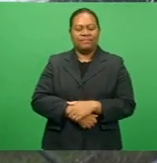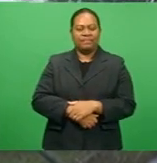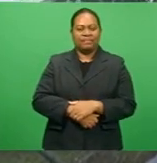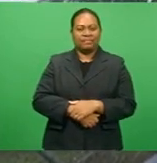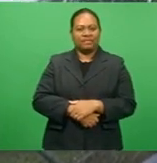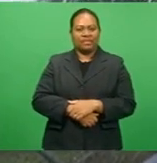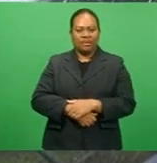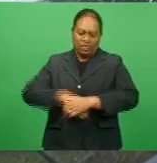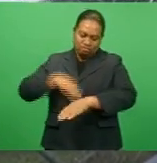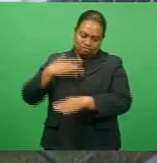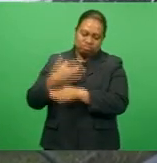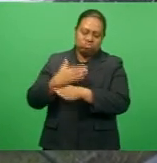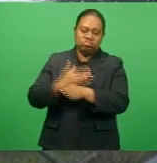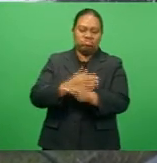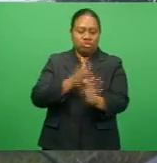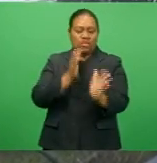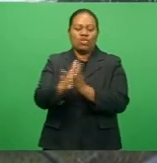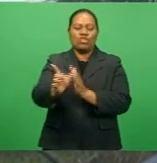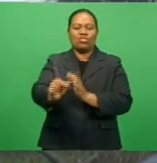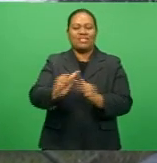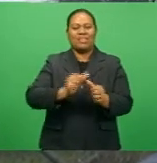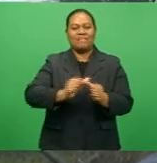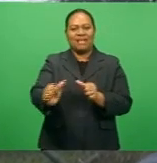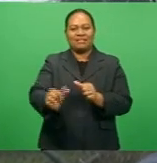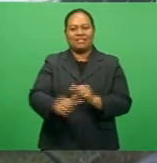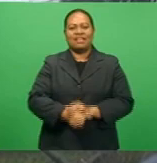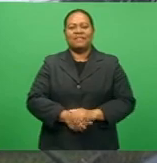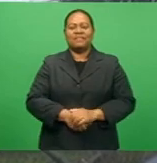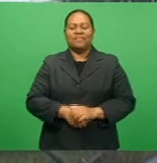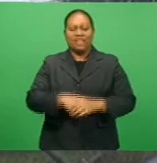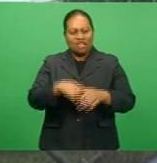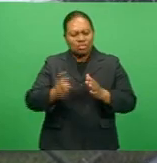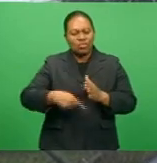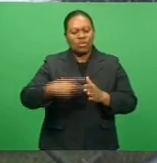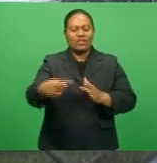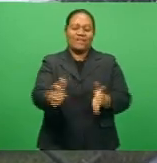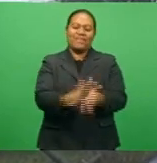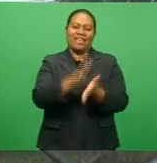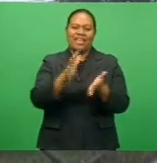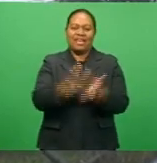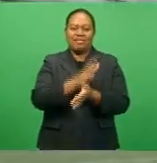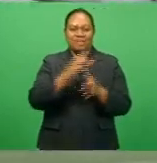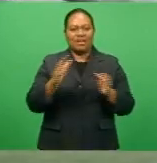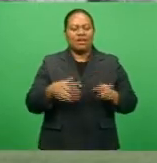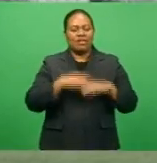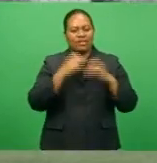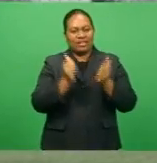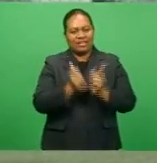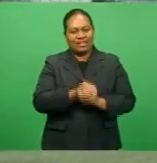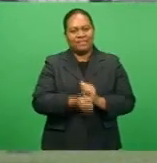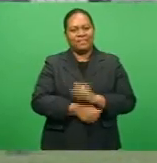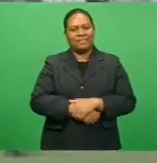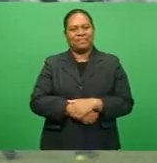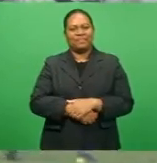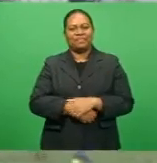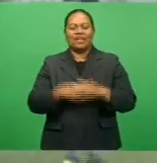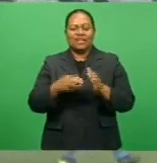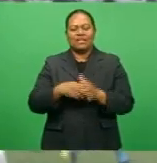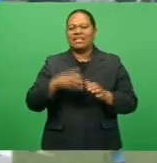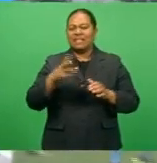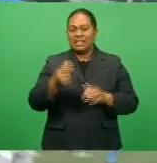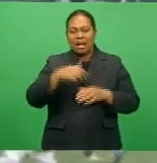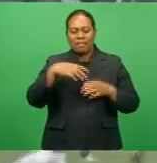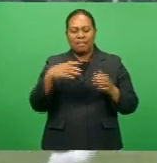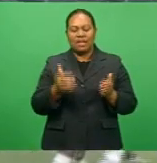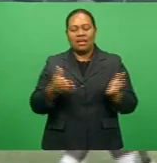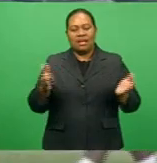we'll go in and do our best for this Sunday and keep our fans happy for the game against Navua. The return of several players has